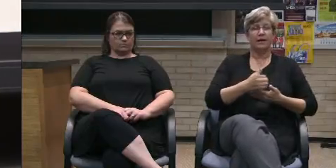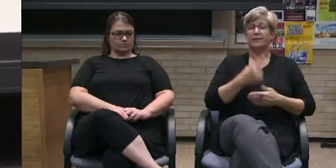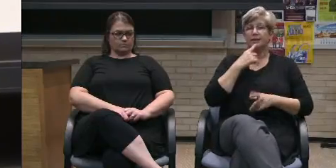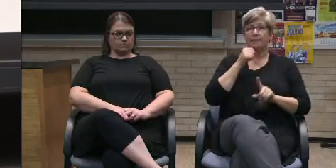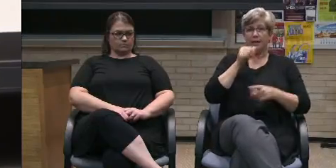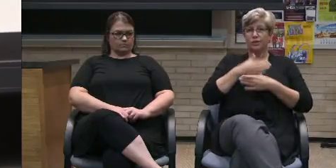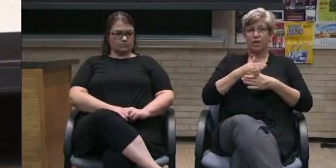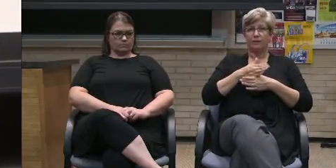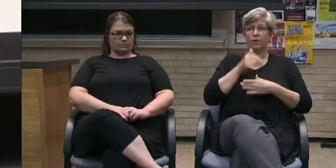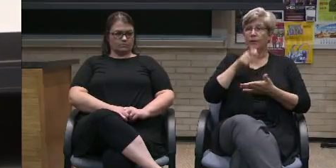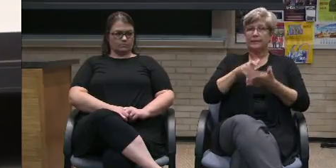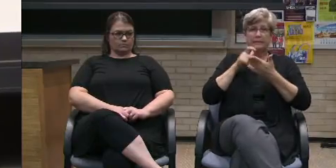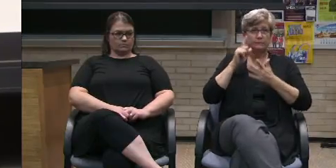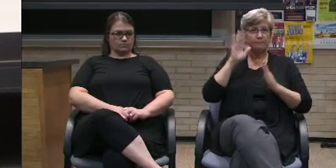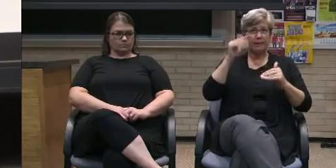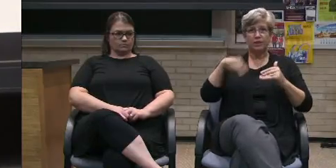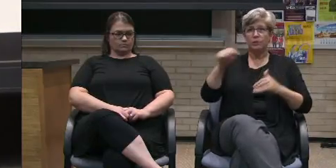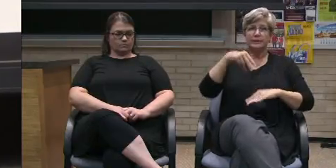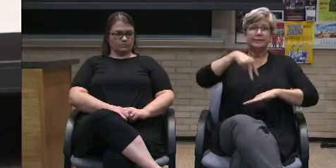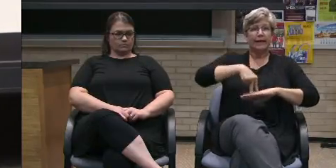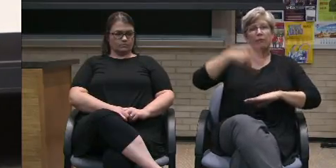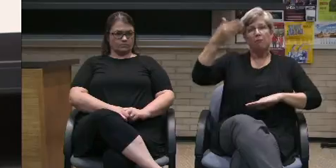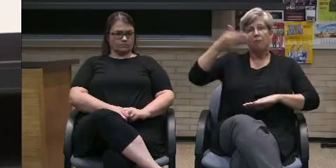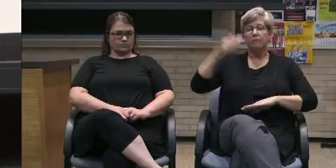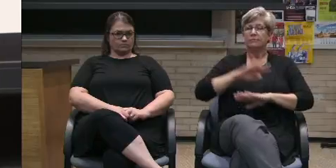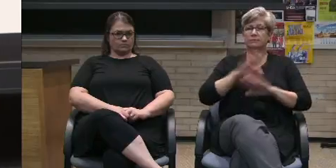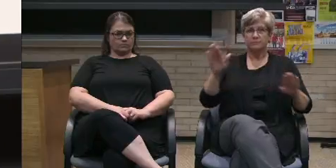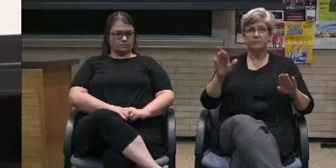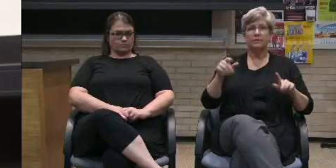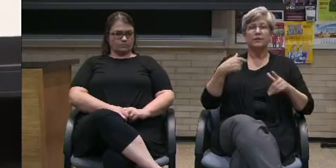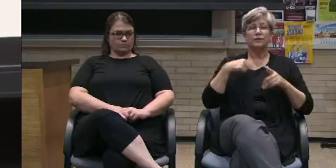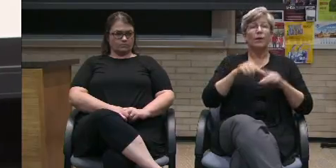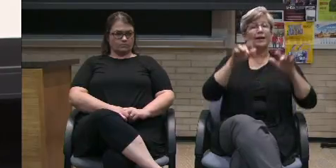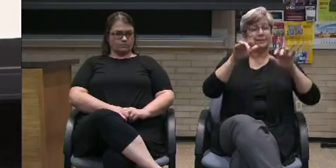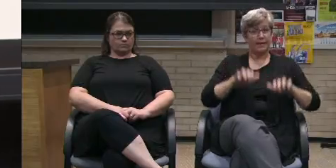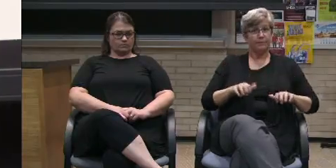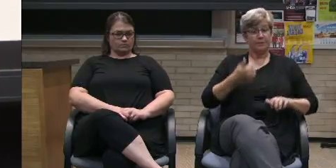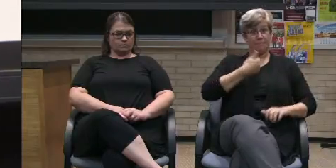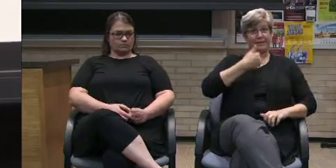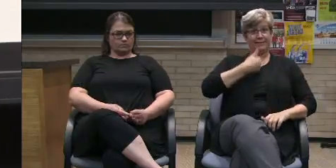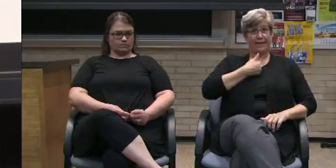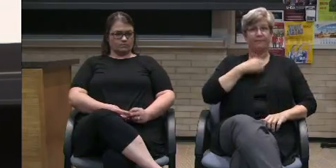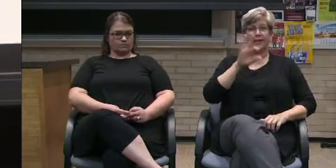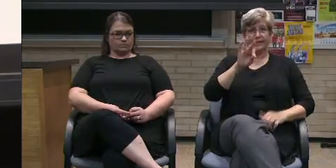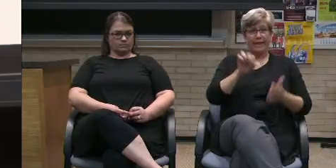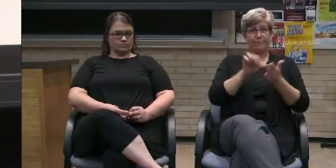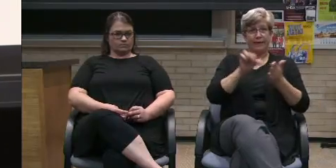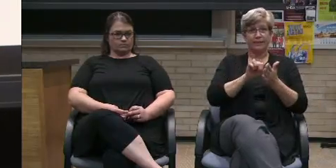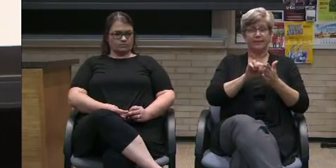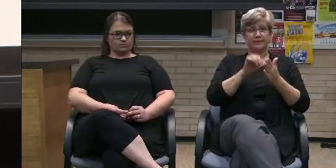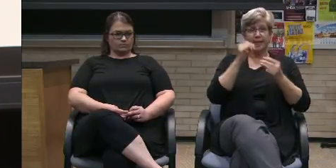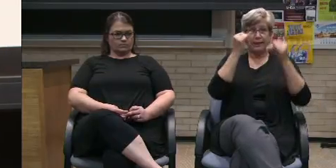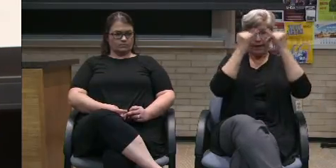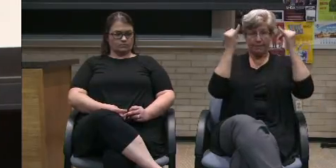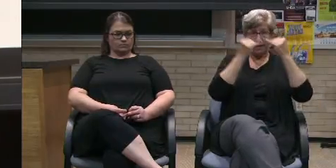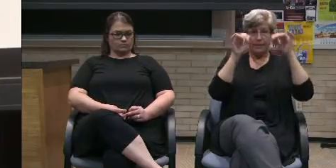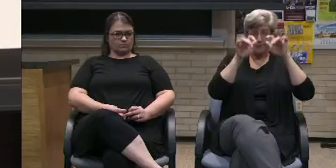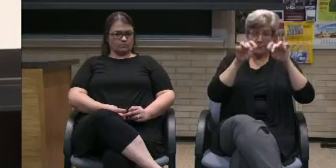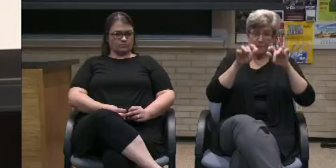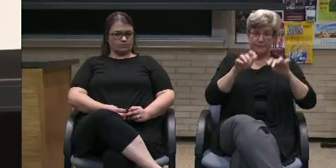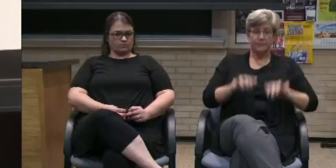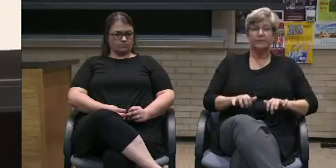of these and send them out. And I personally typed all 9 pages, single-spaced. People had a few things to say